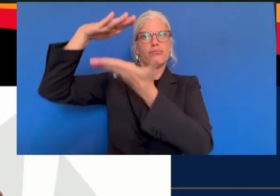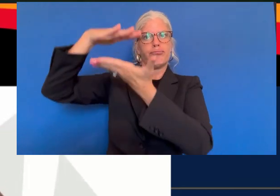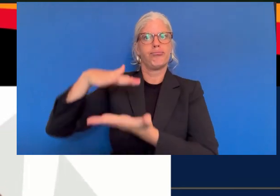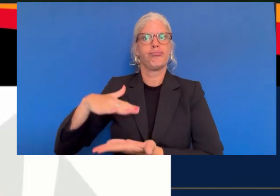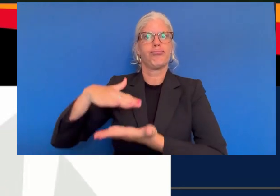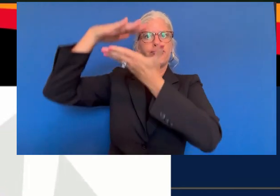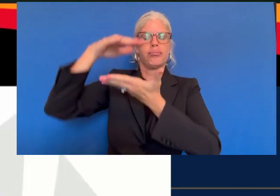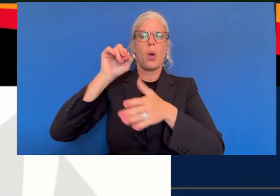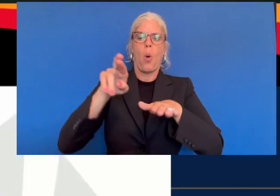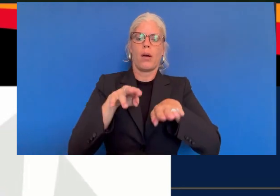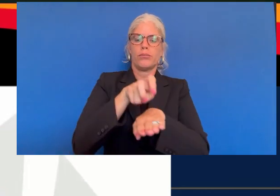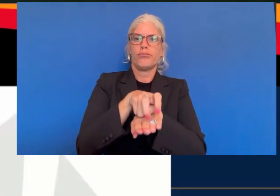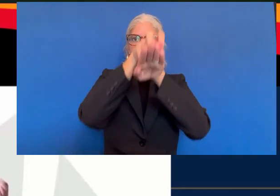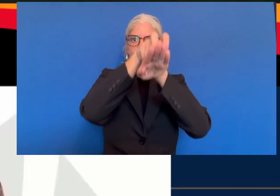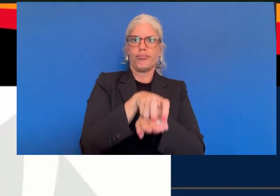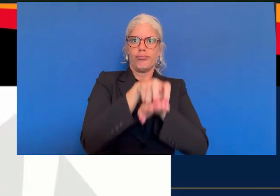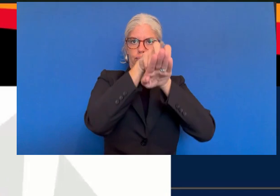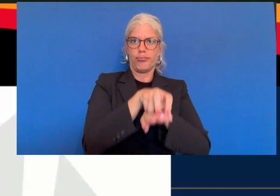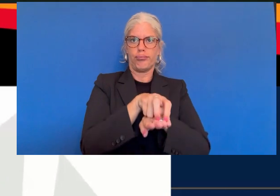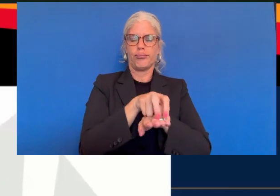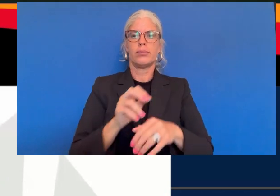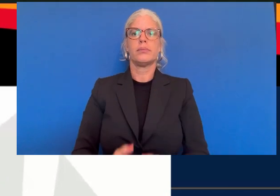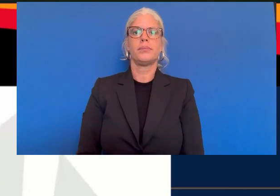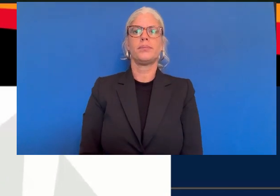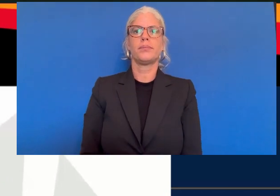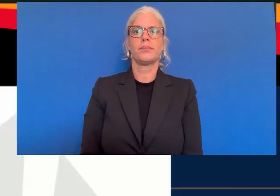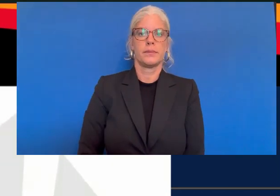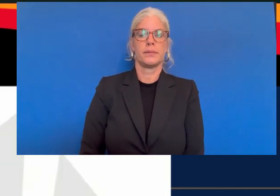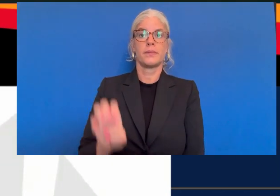probably out of my pay grade. I'll just advocate for it.